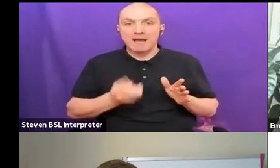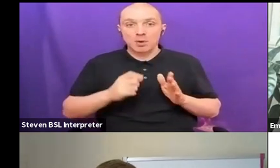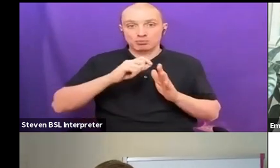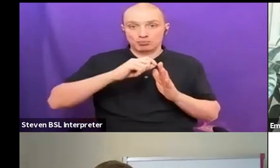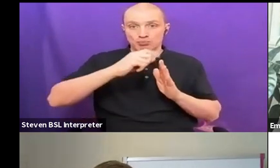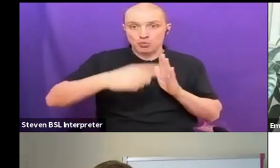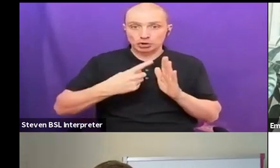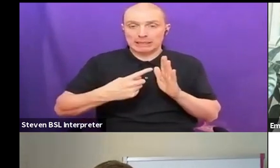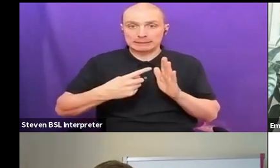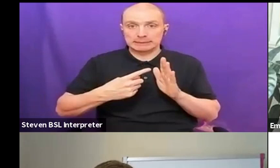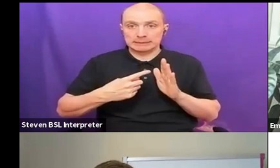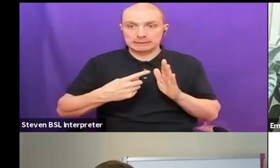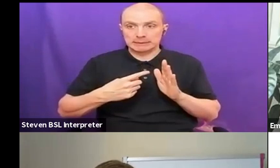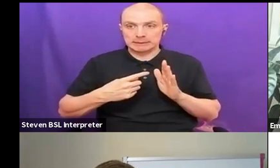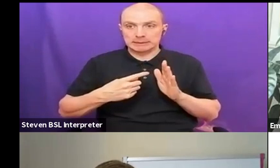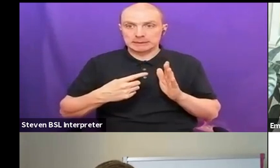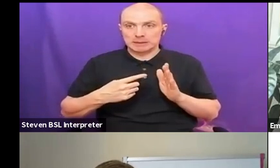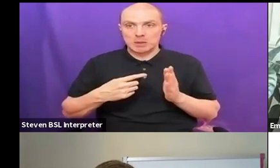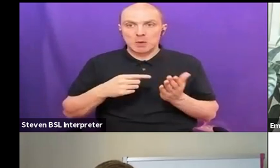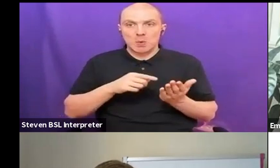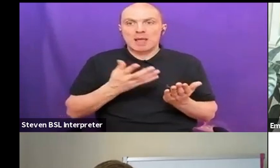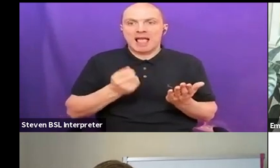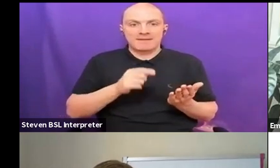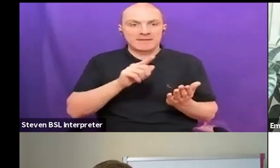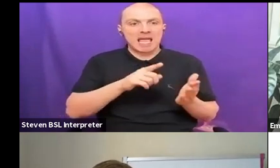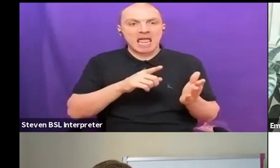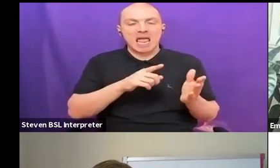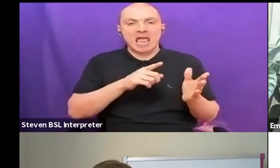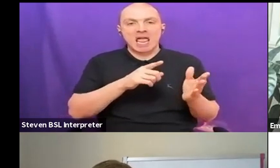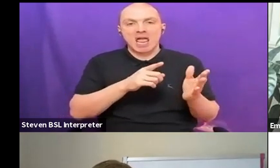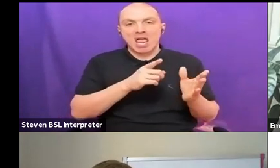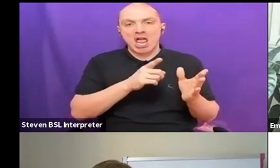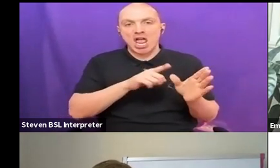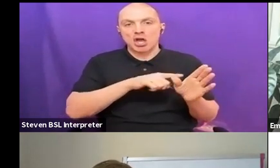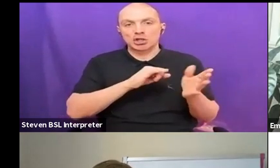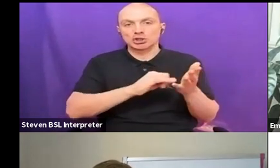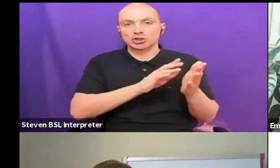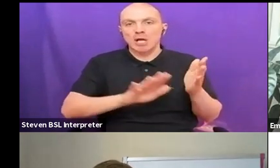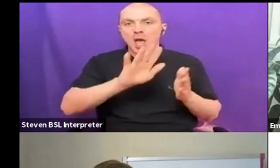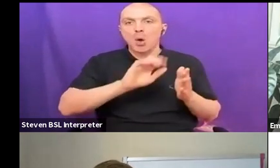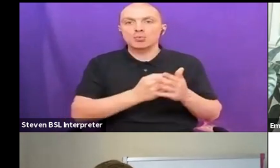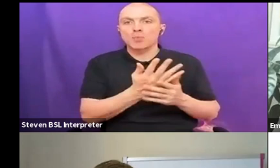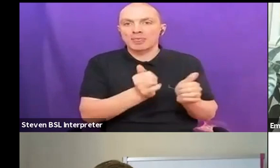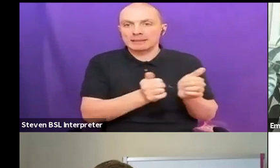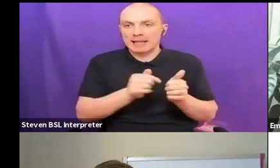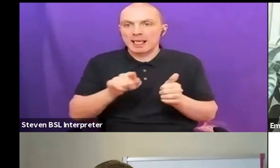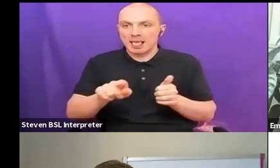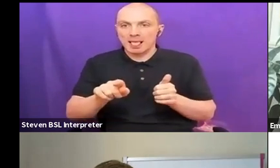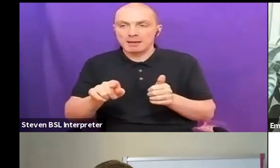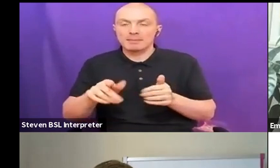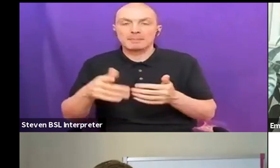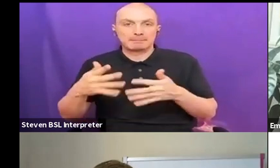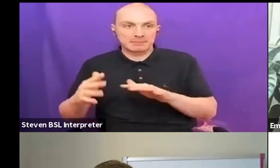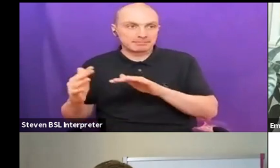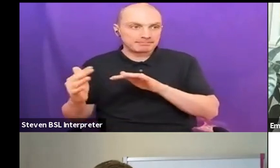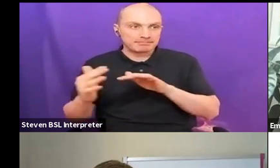the way that these came together, where we had the Ayrshire Growth Deal coming, we had the Save Our Ferry and the whole refurbishment of the harbour that came in